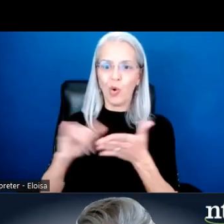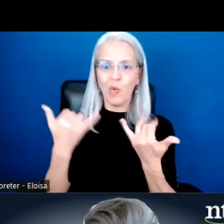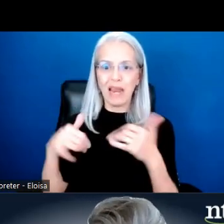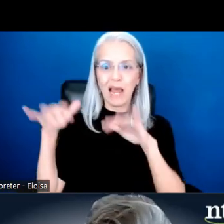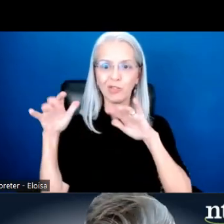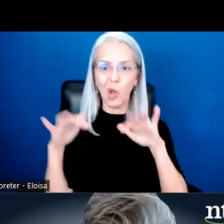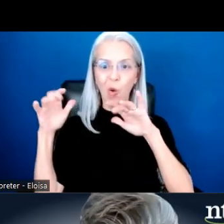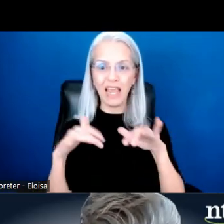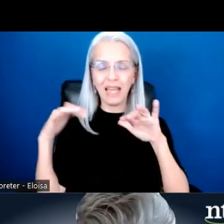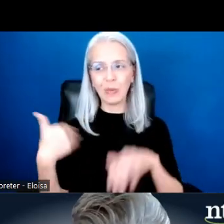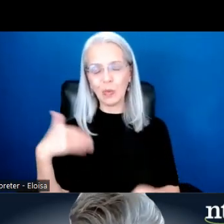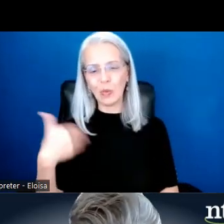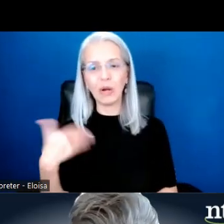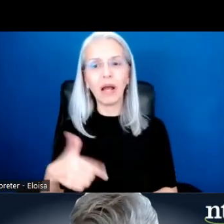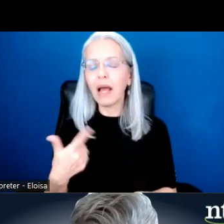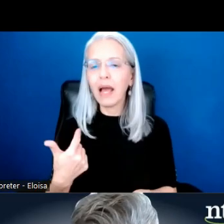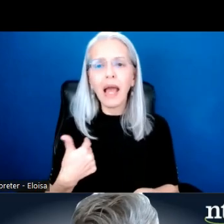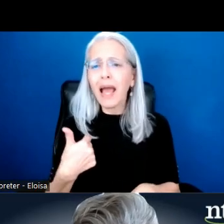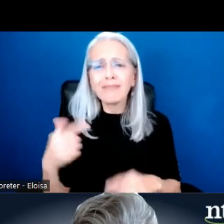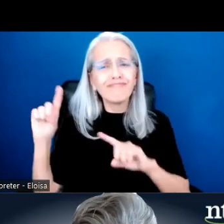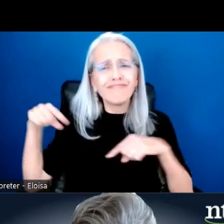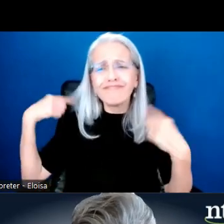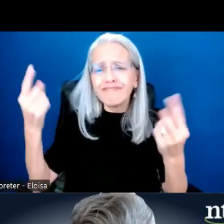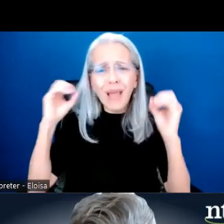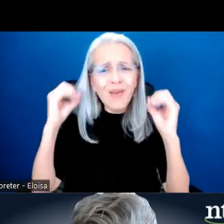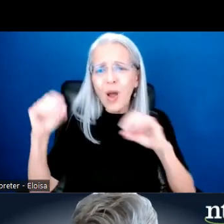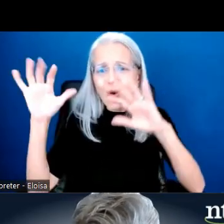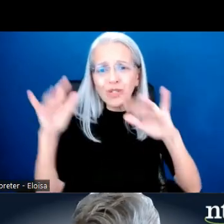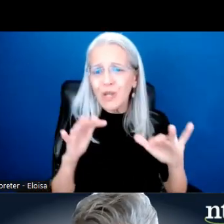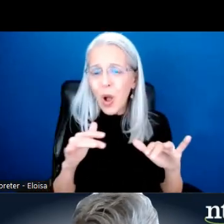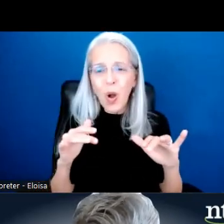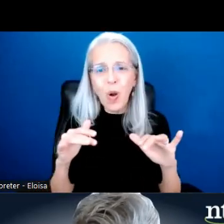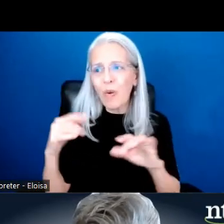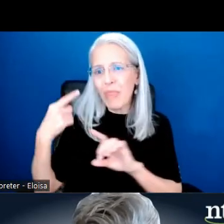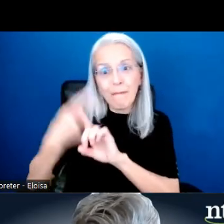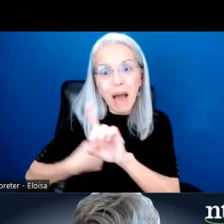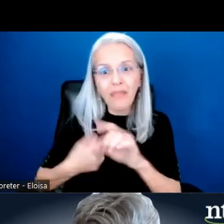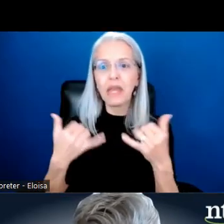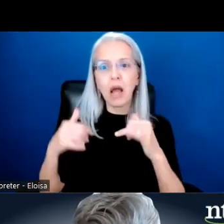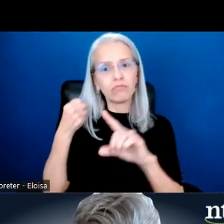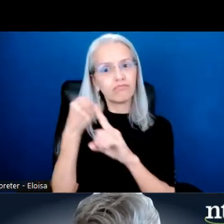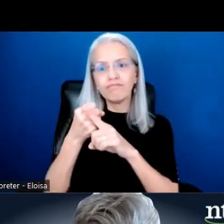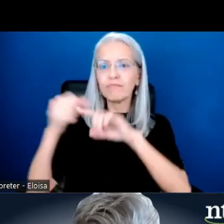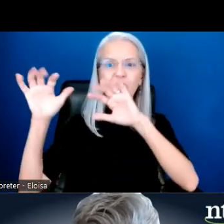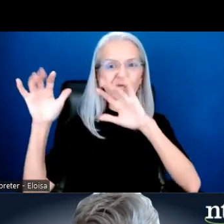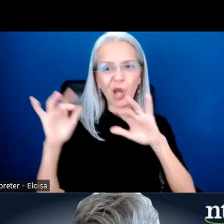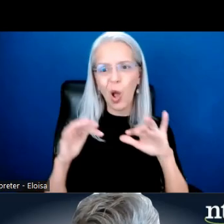We haven't had snow in over a month, and today here in mid-March it's